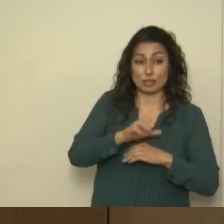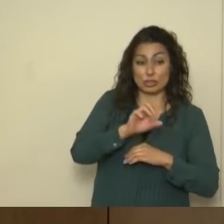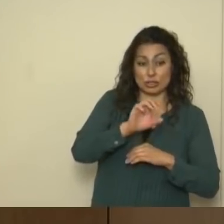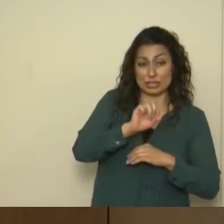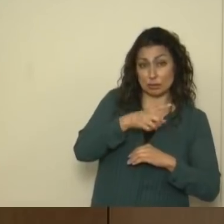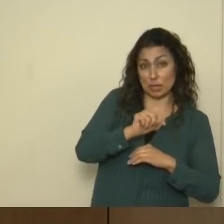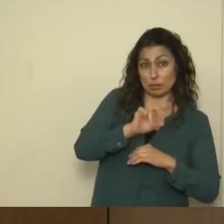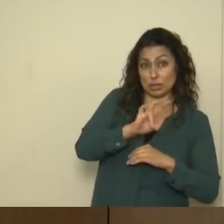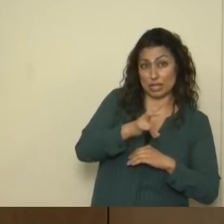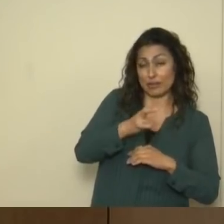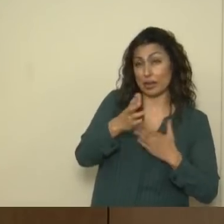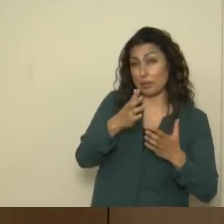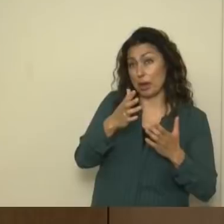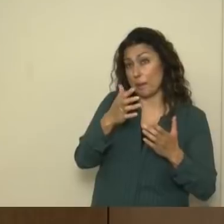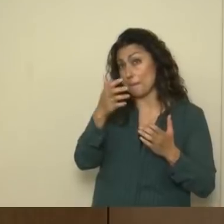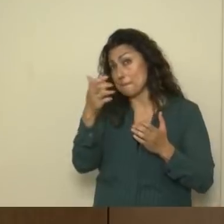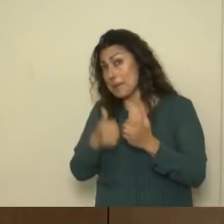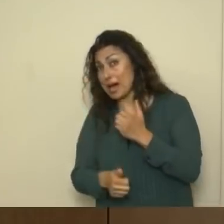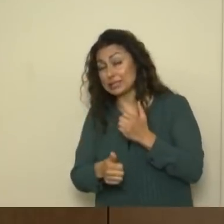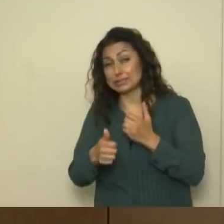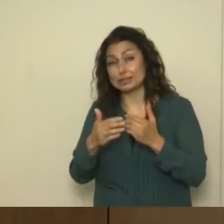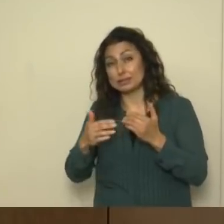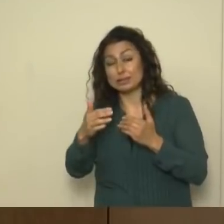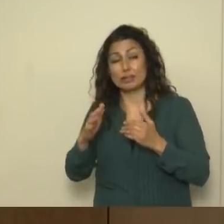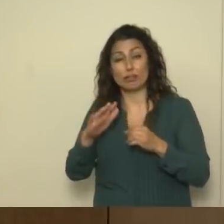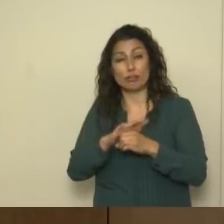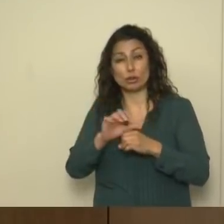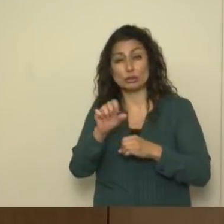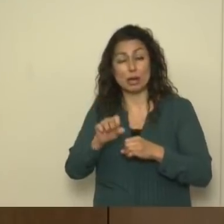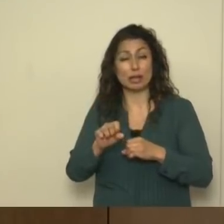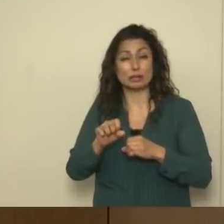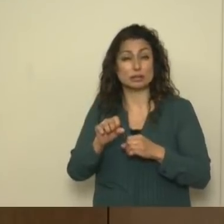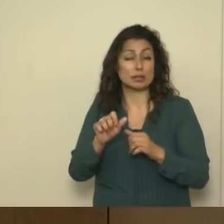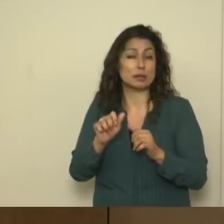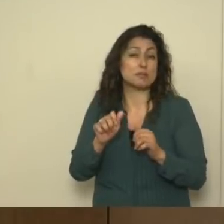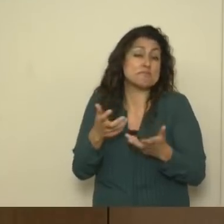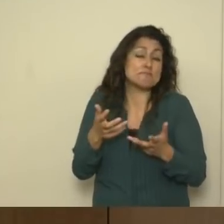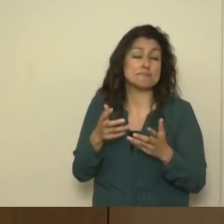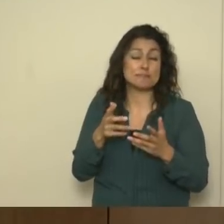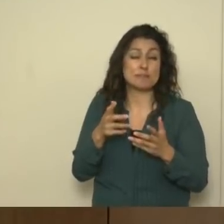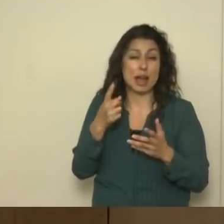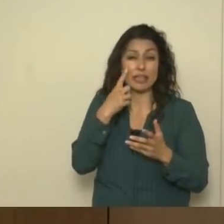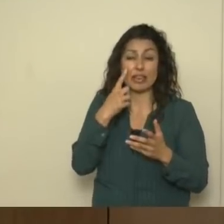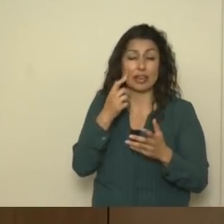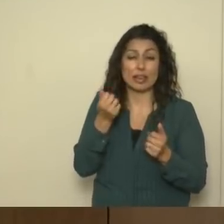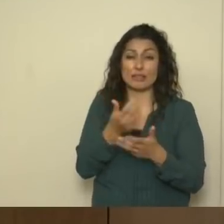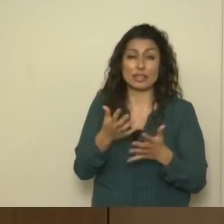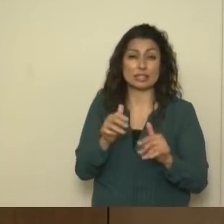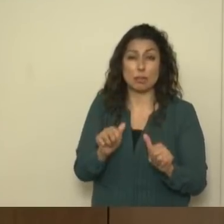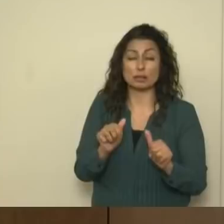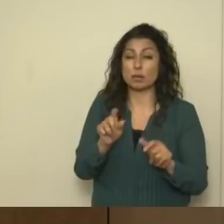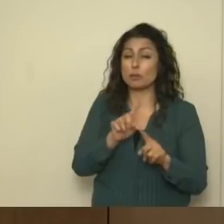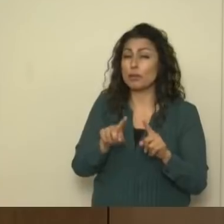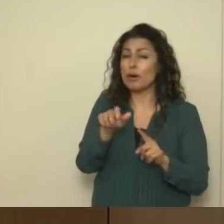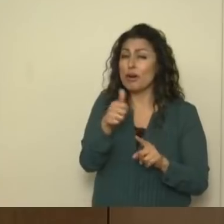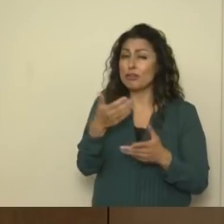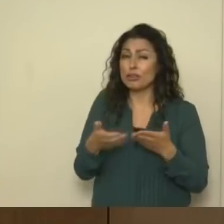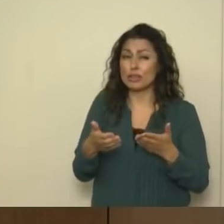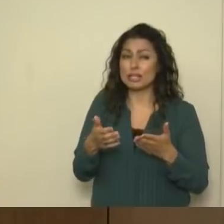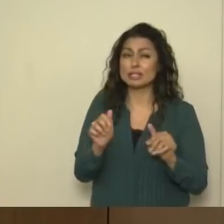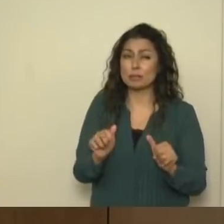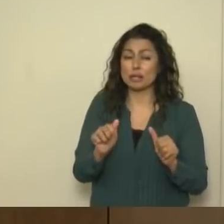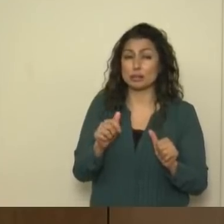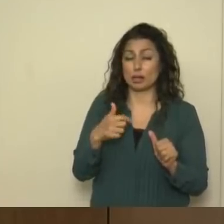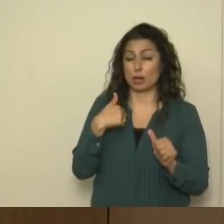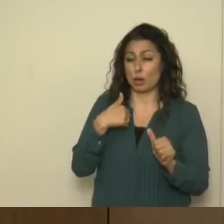could you delay it past the 7th? I think all those things are possible. But here's what's also possible. We, in